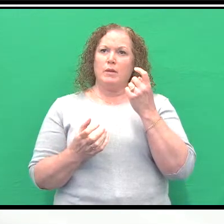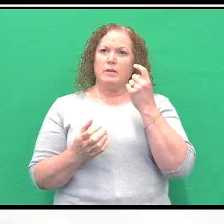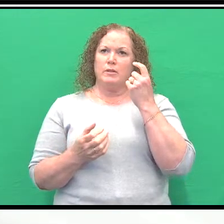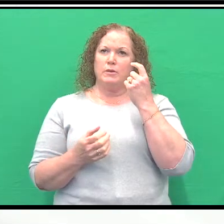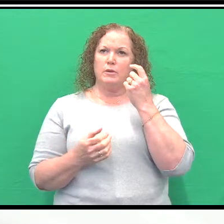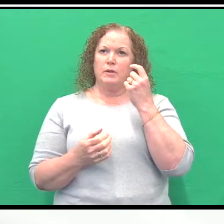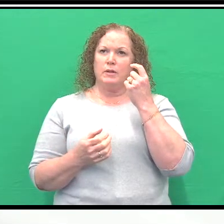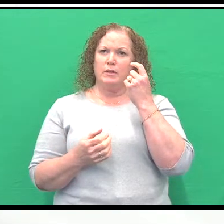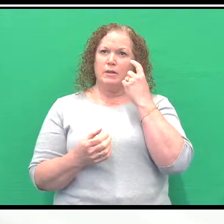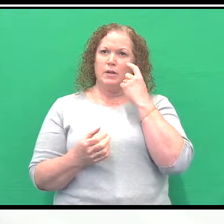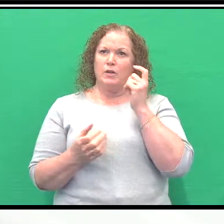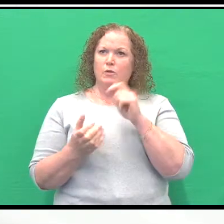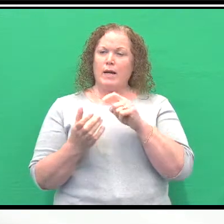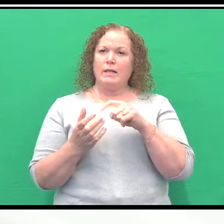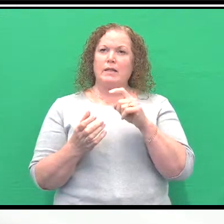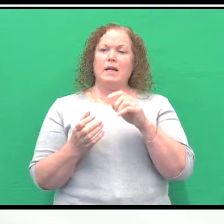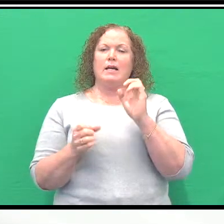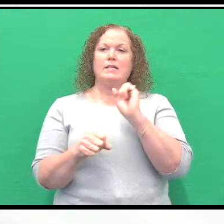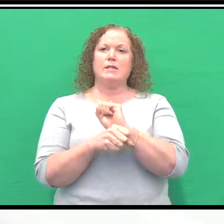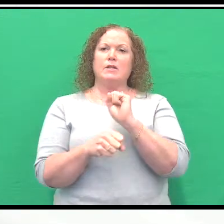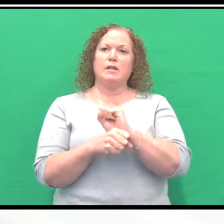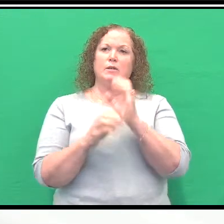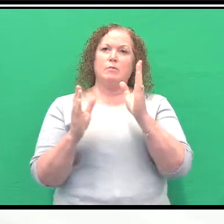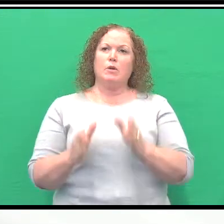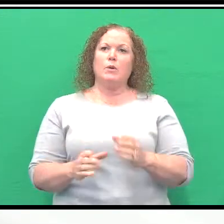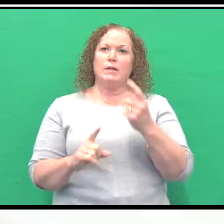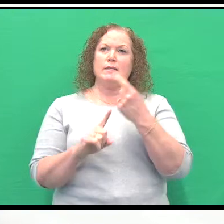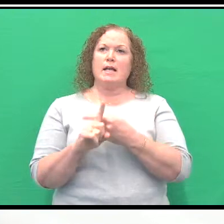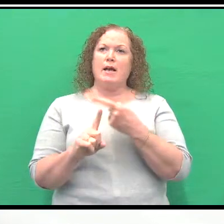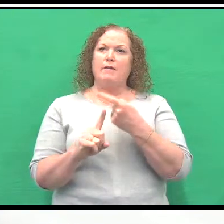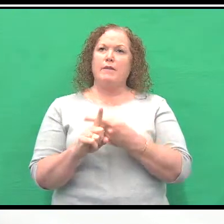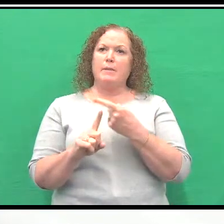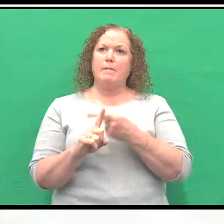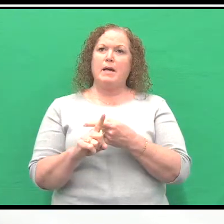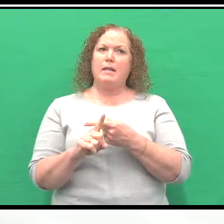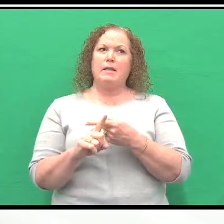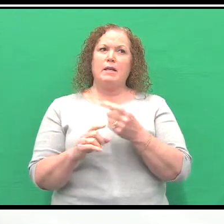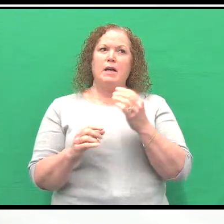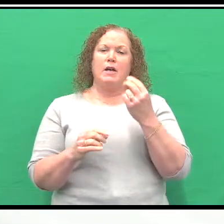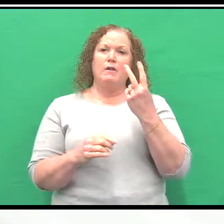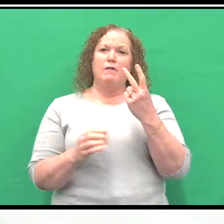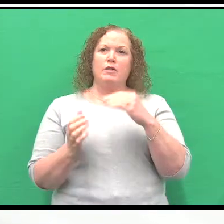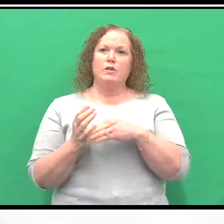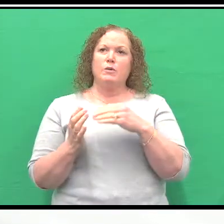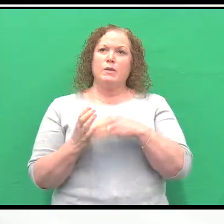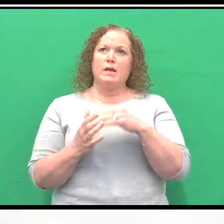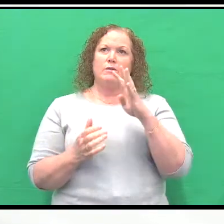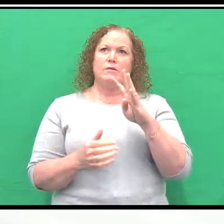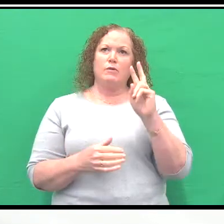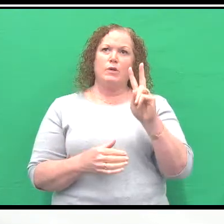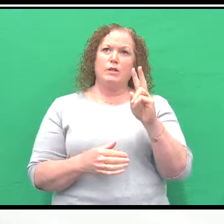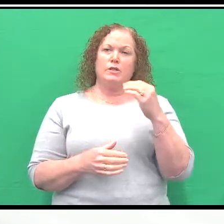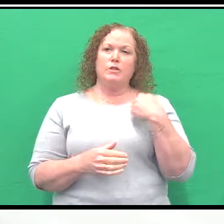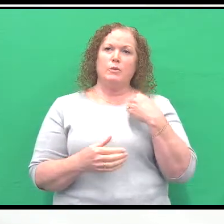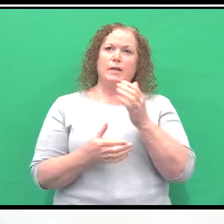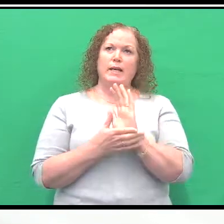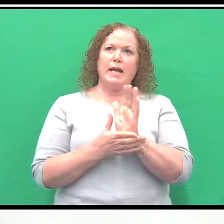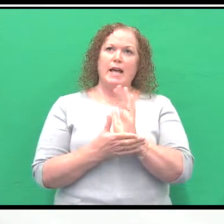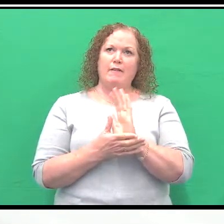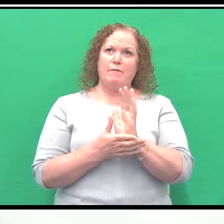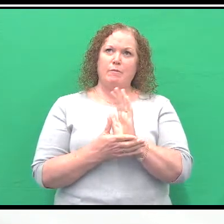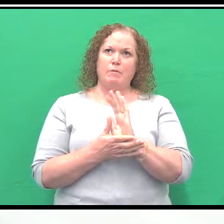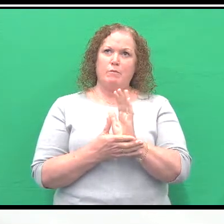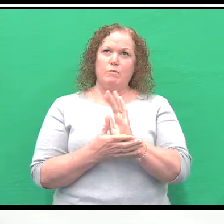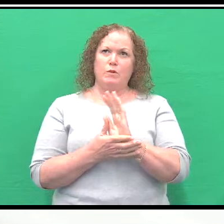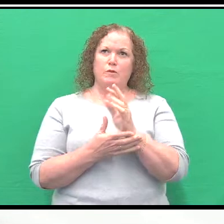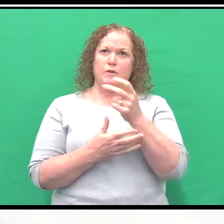of the month of February 2022. To start us off, we have a few short videos produced by our student media